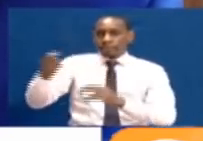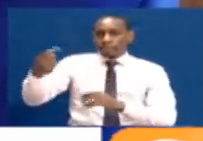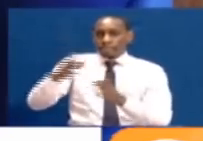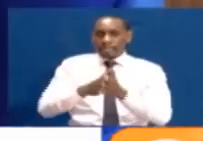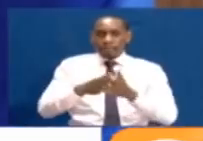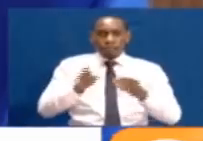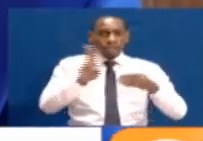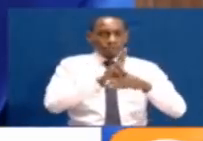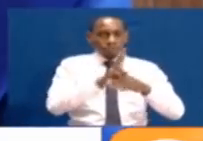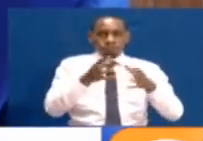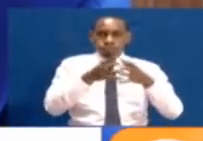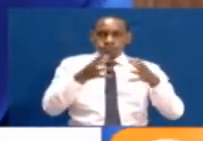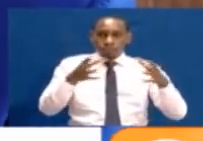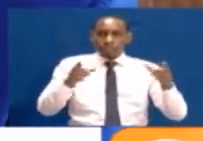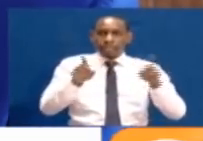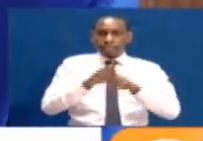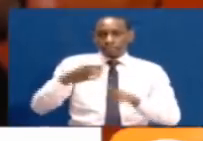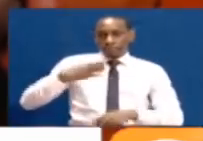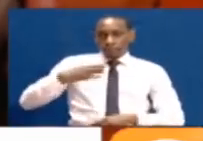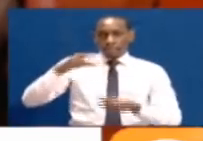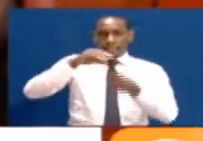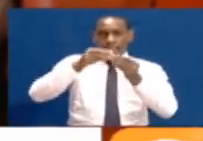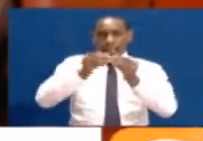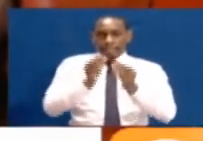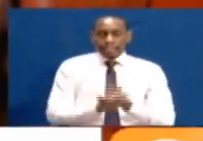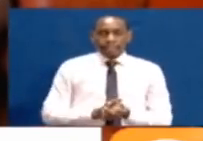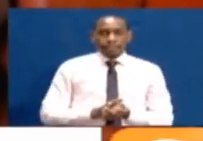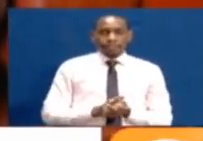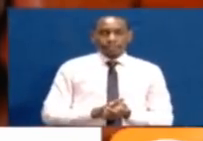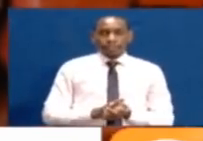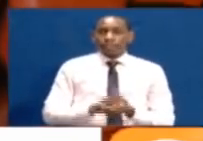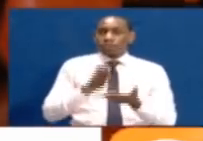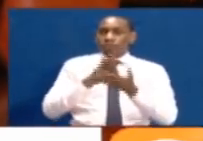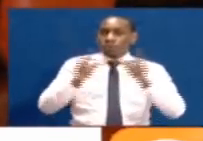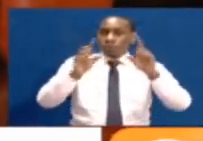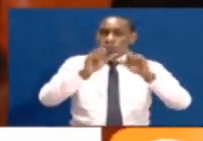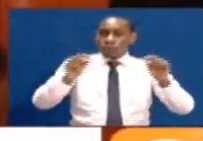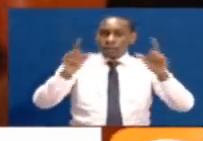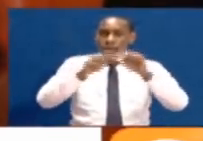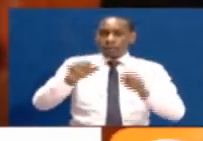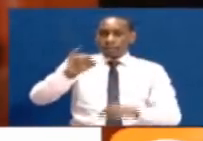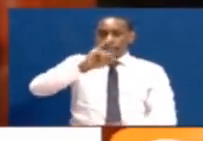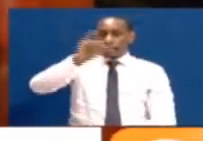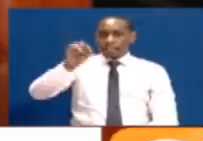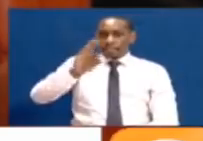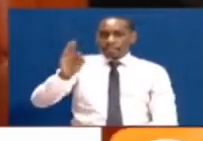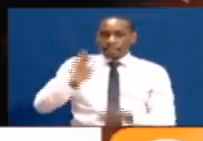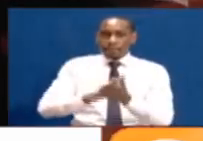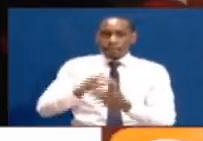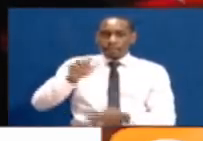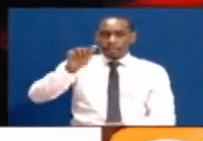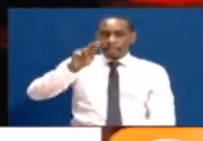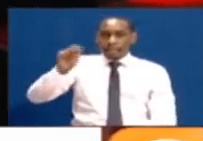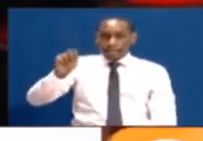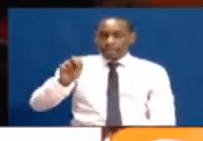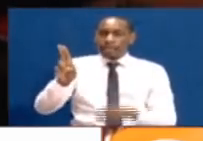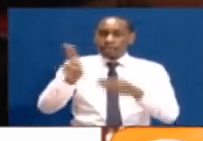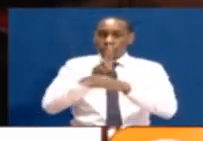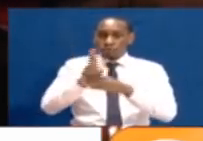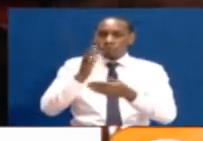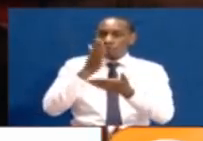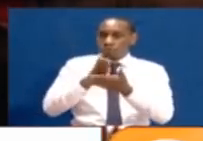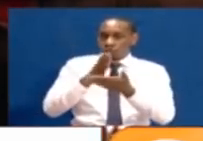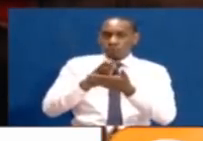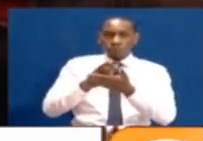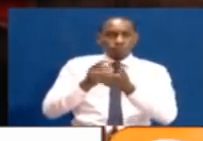grows, and that's how wealth is created. This is a gospel Hannah and Jeff live by, forcing them to take a hard